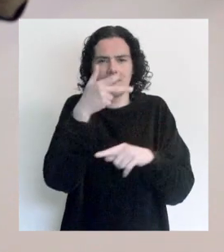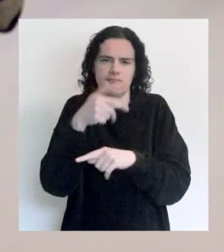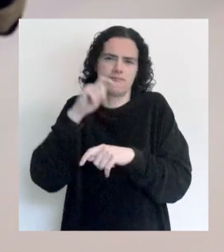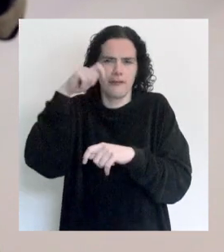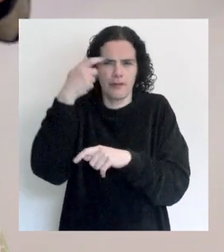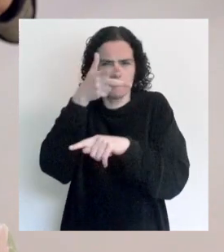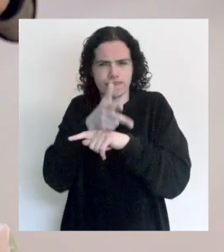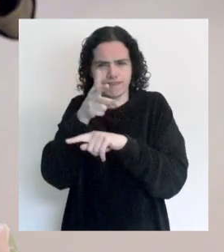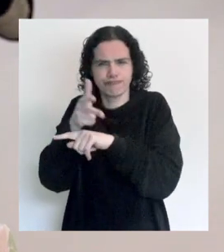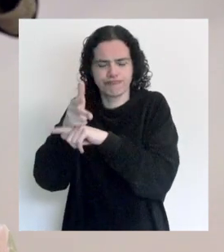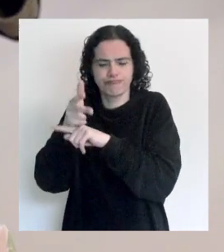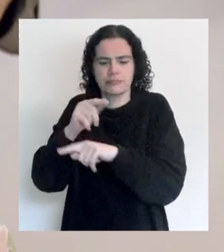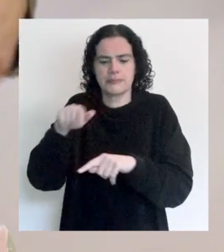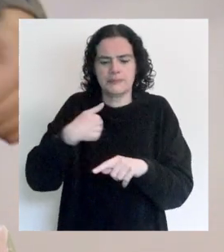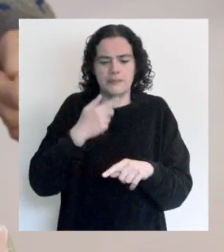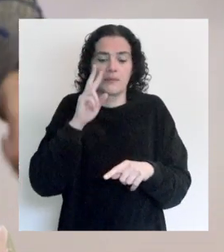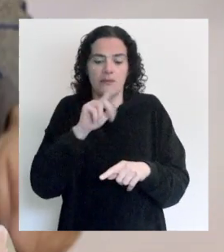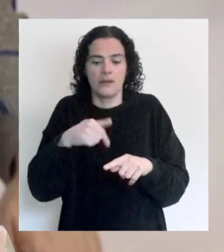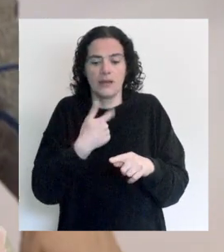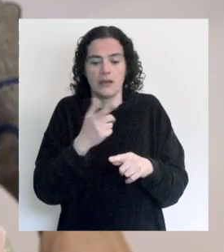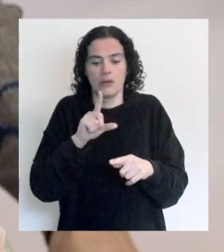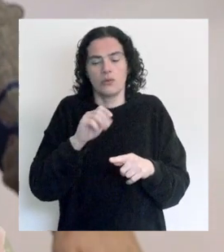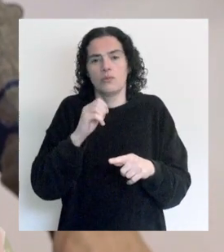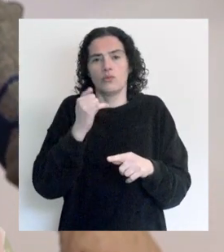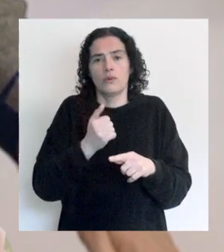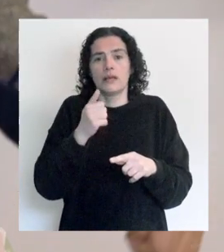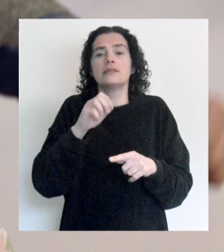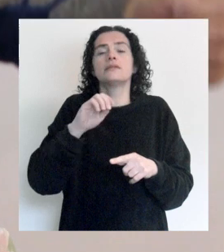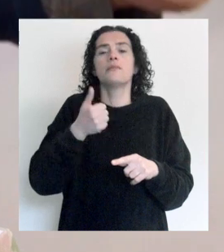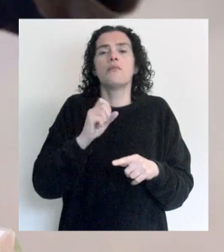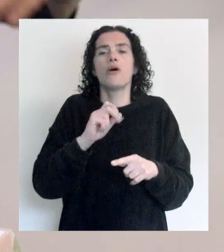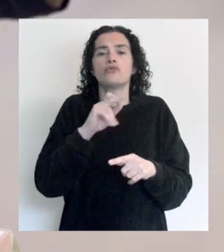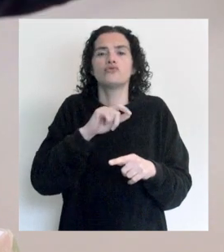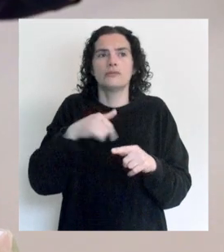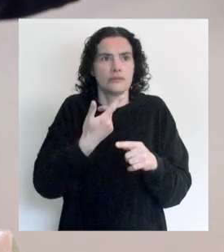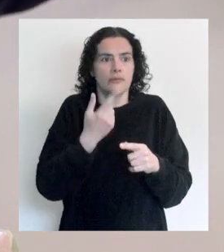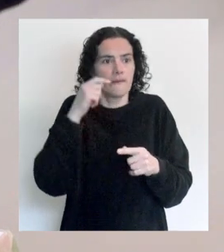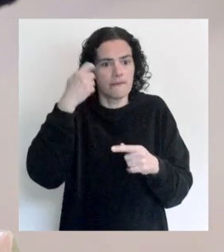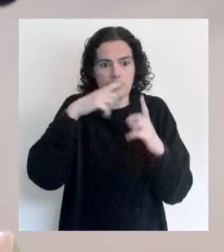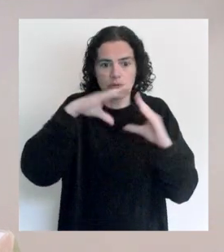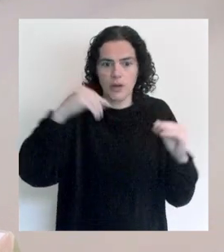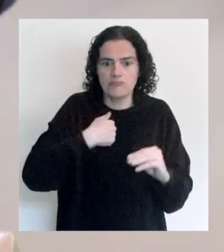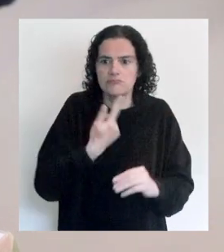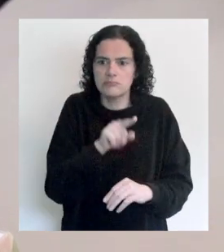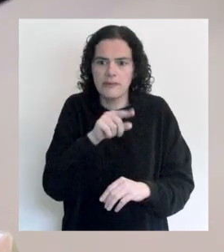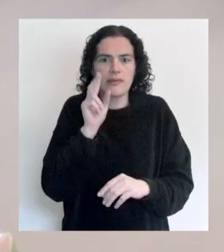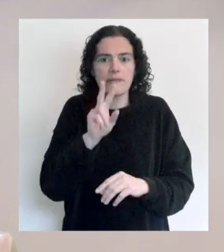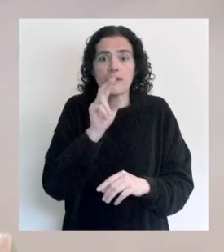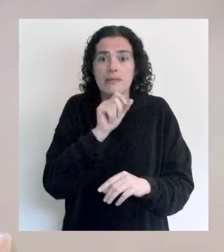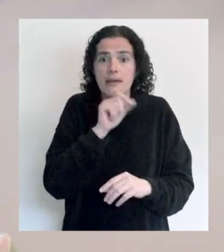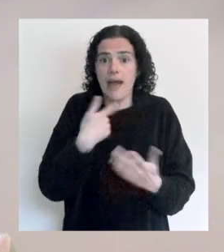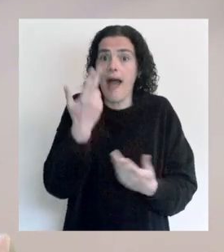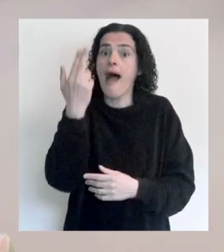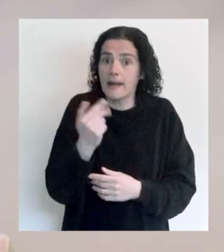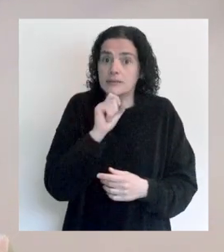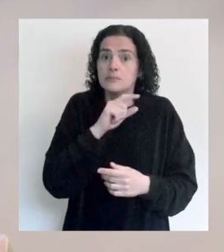actually the film was enacted, I saw the Louis Bourgeois Point d'Ironie, with the Japanese film. So you can see it leads to